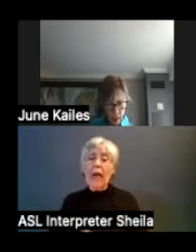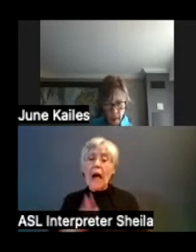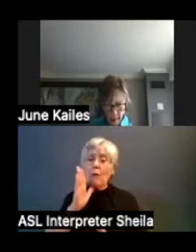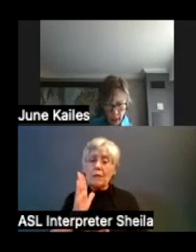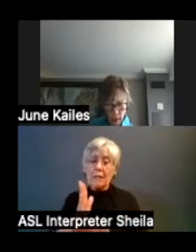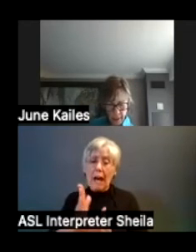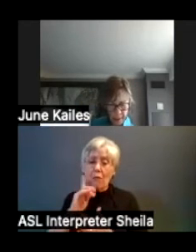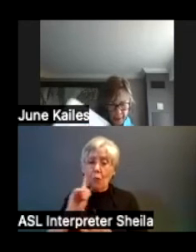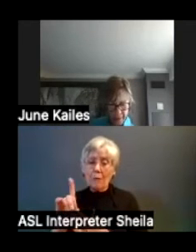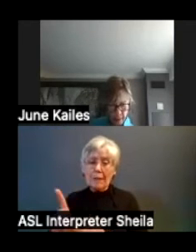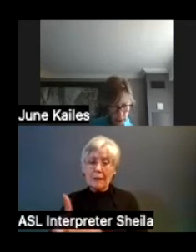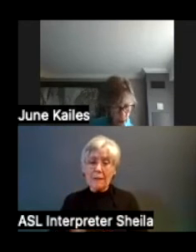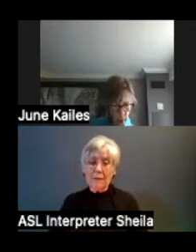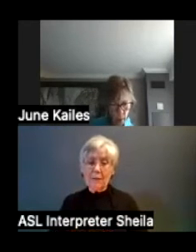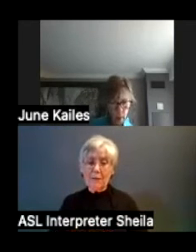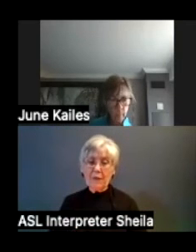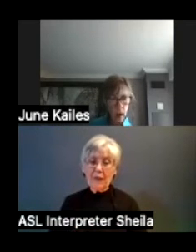there. Anna, any